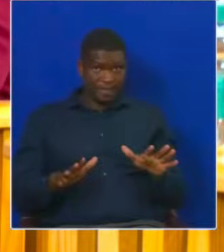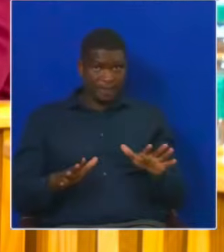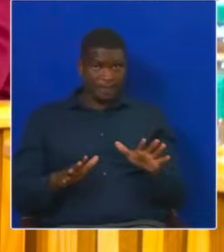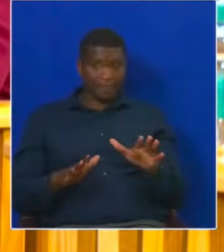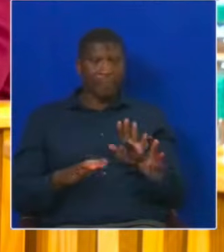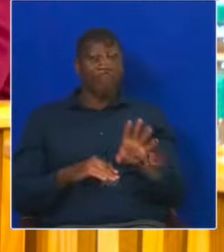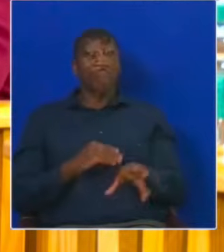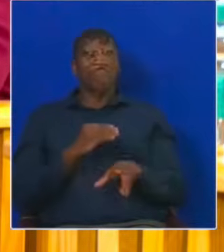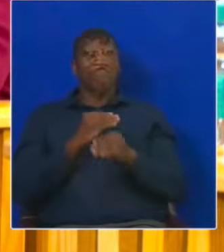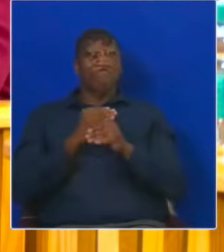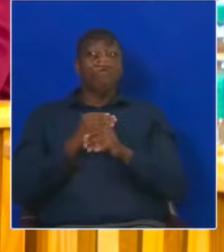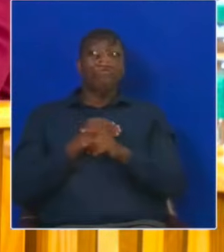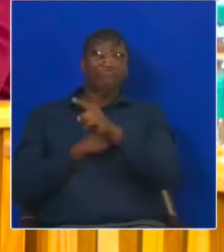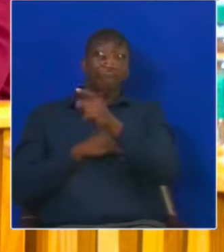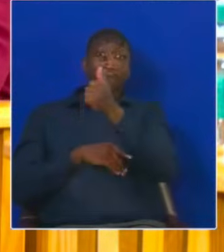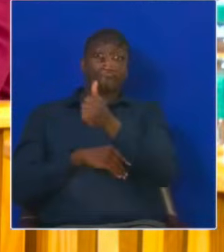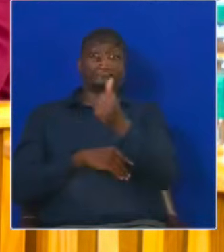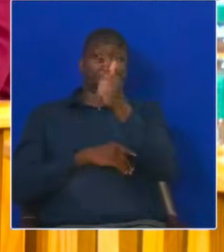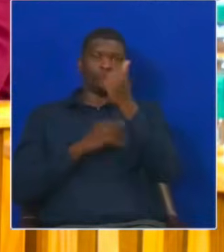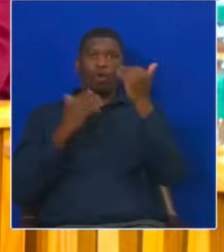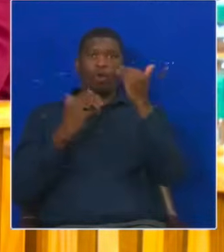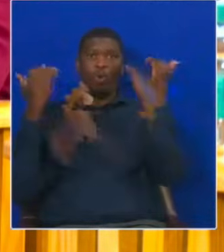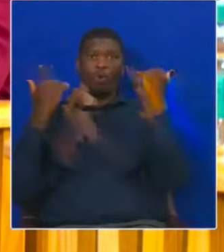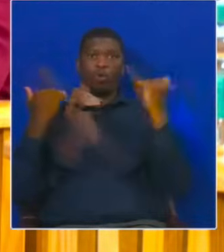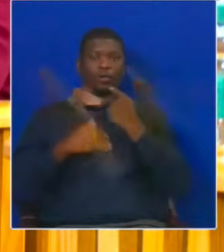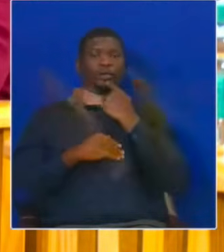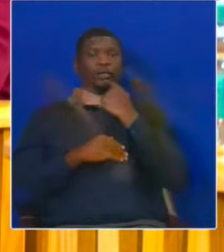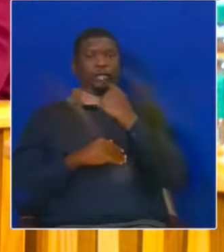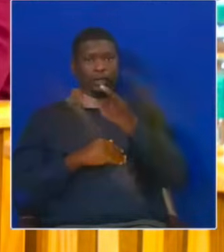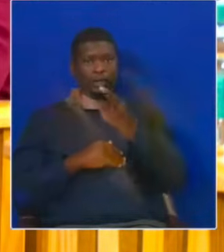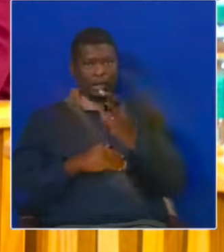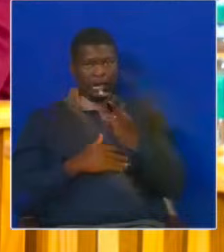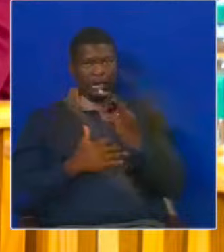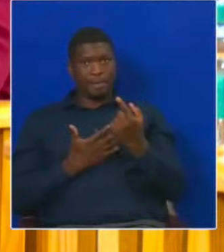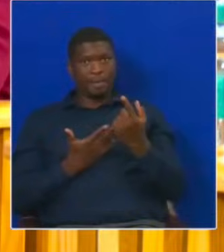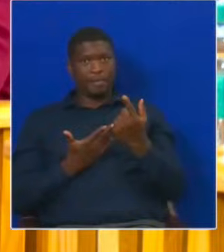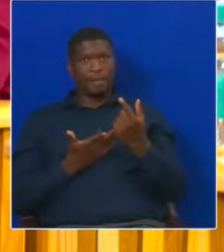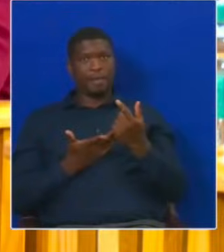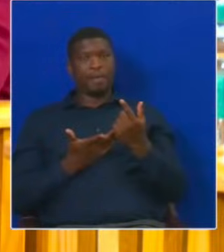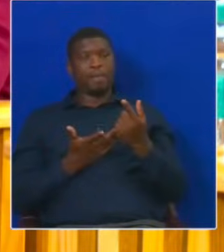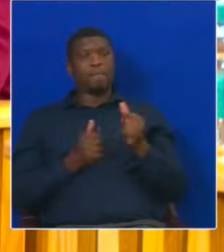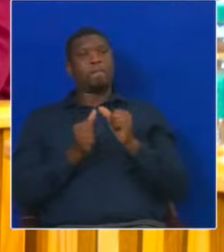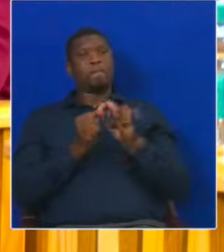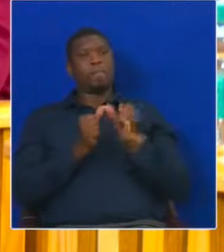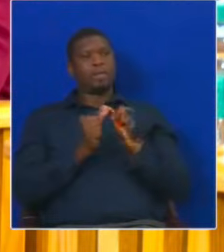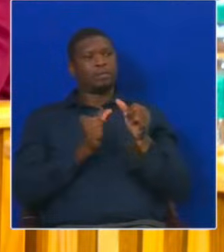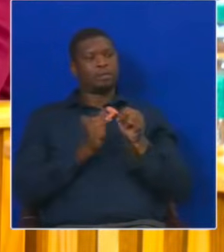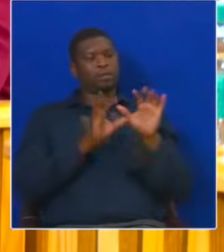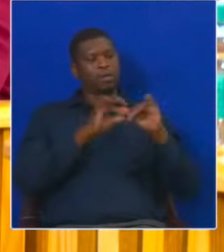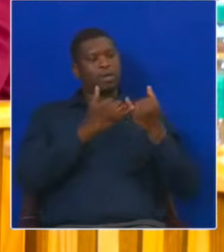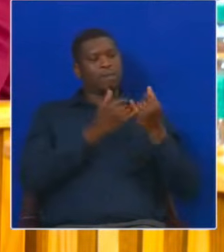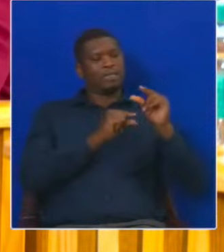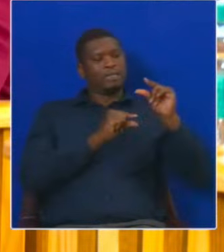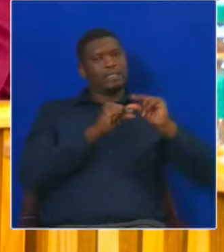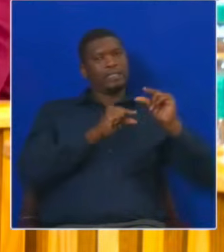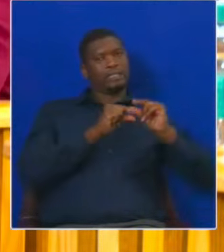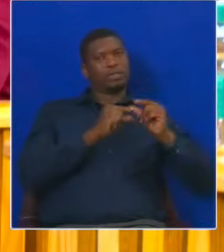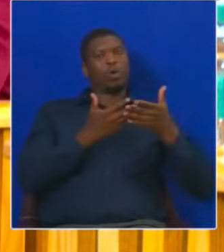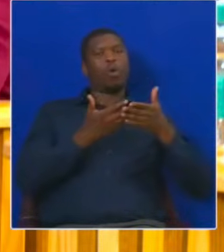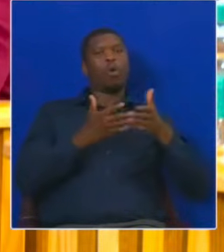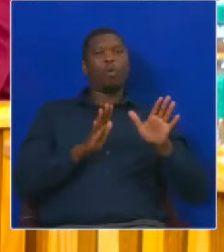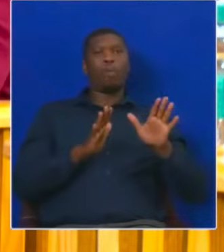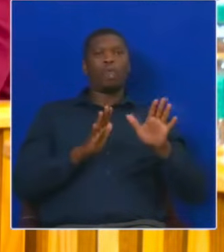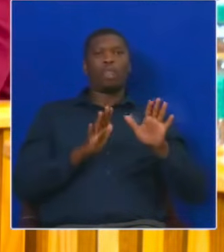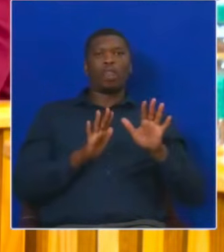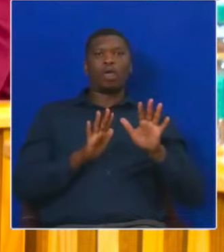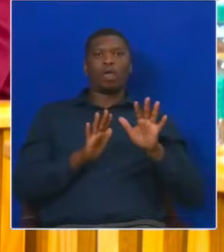magistrate suggested potentially Transnet opening a theft case, or you approaching his